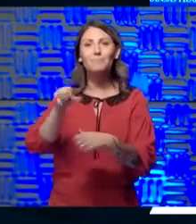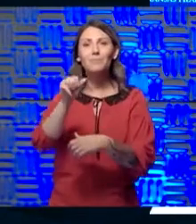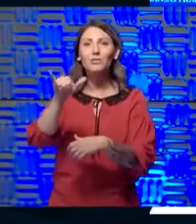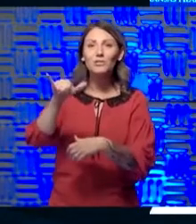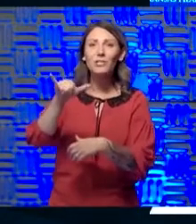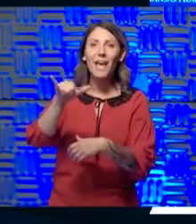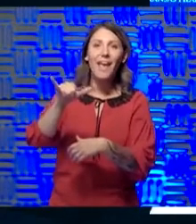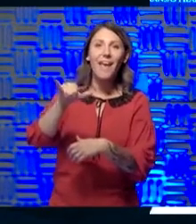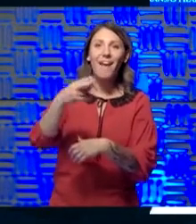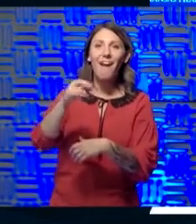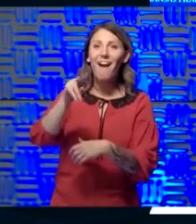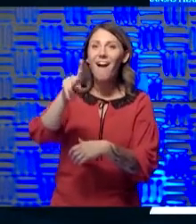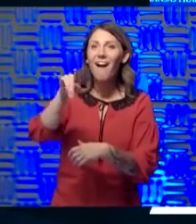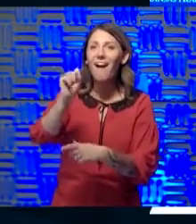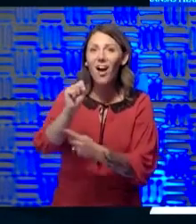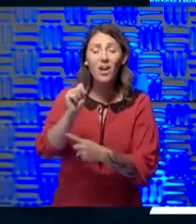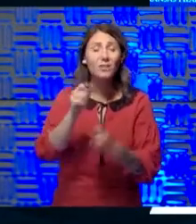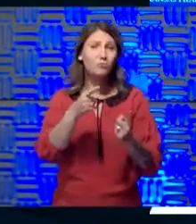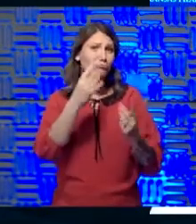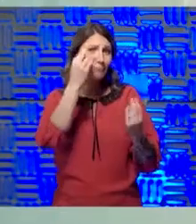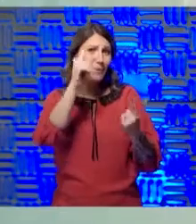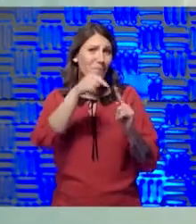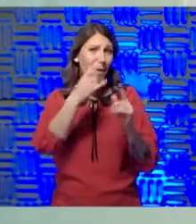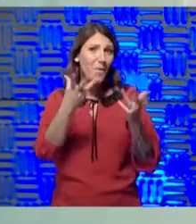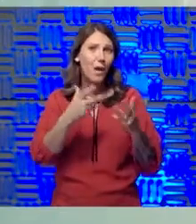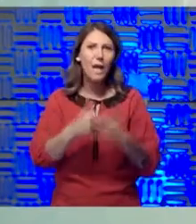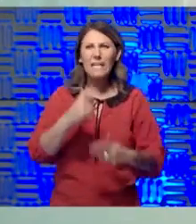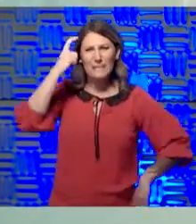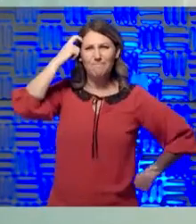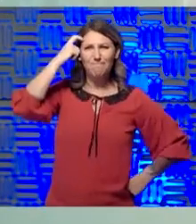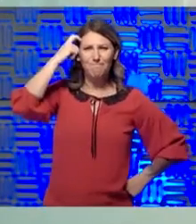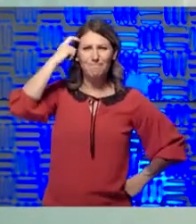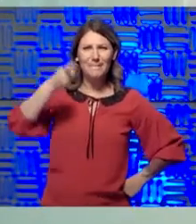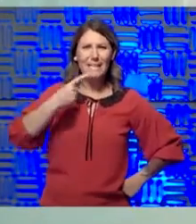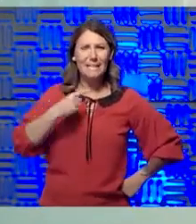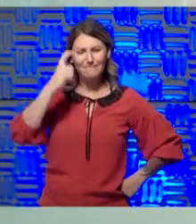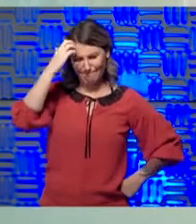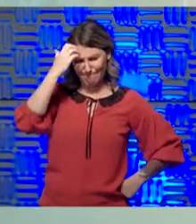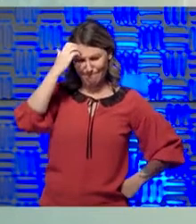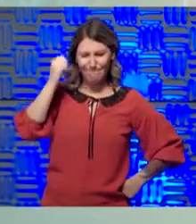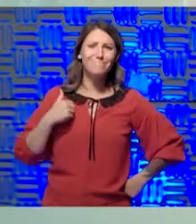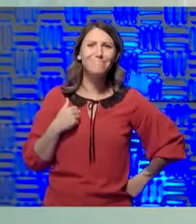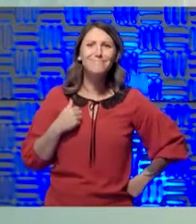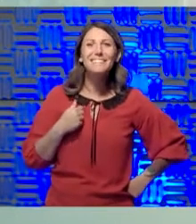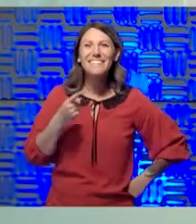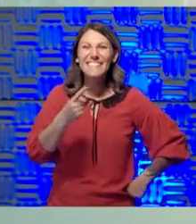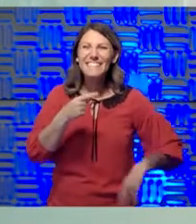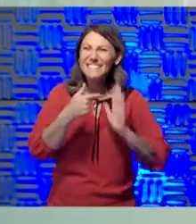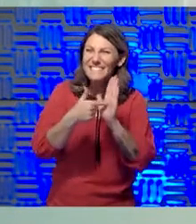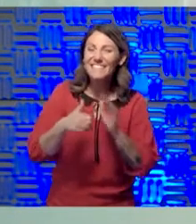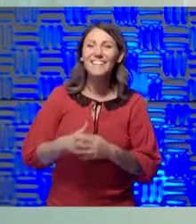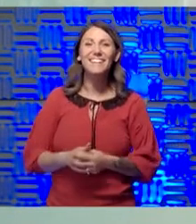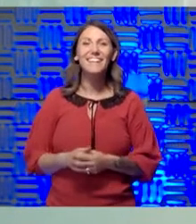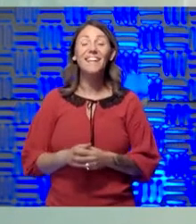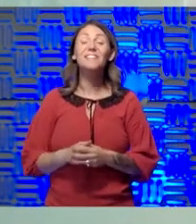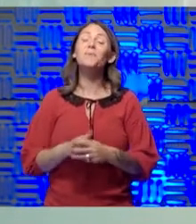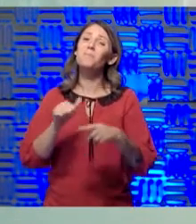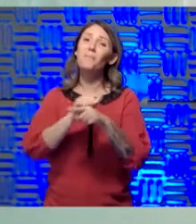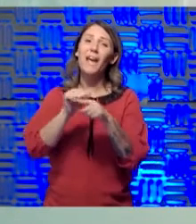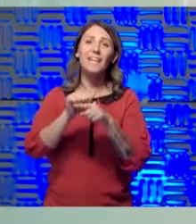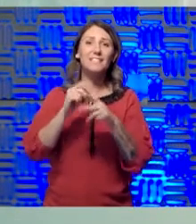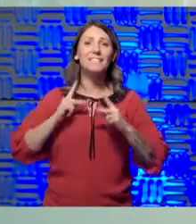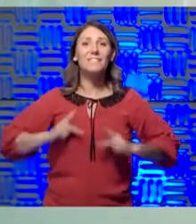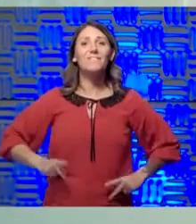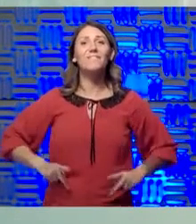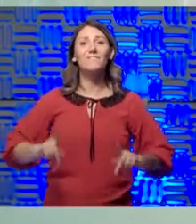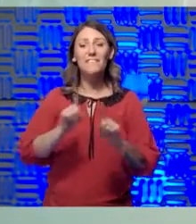Well, I think again that practicing physical distancing is